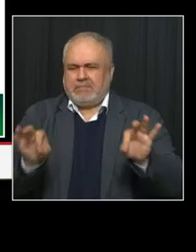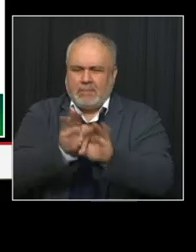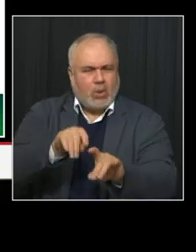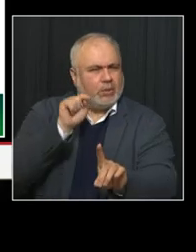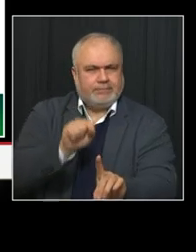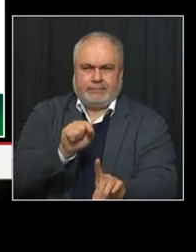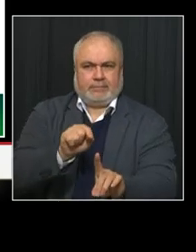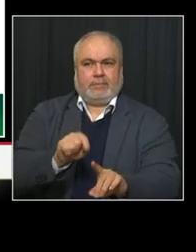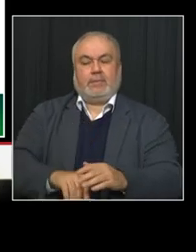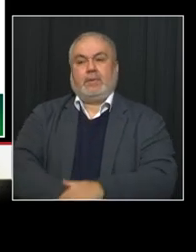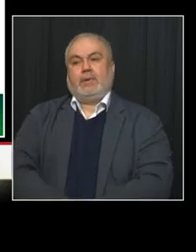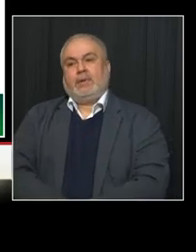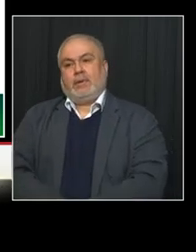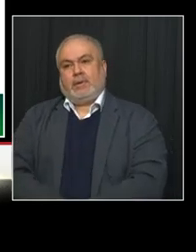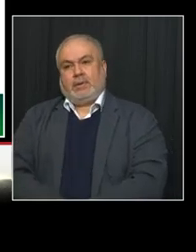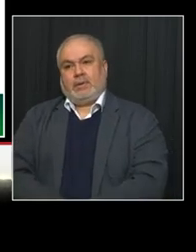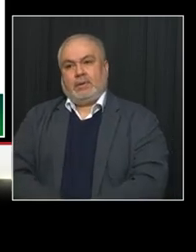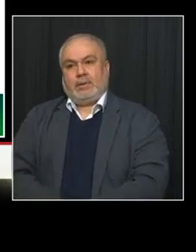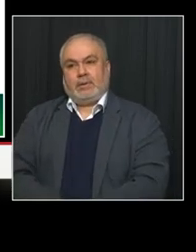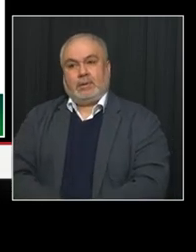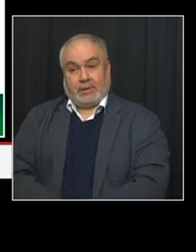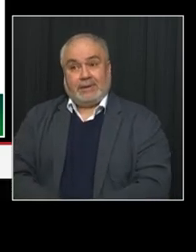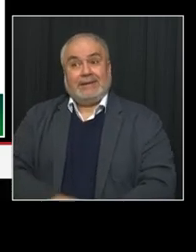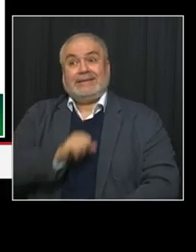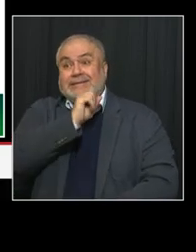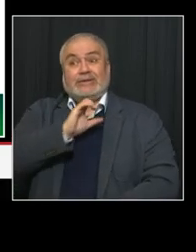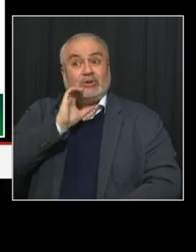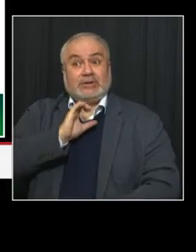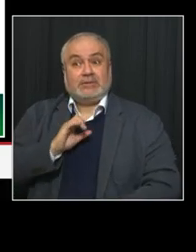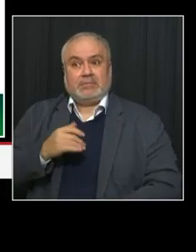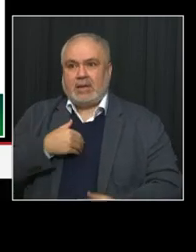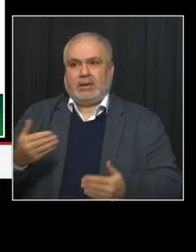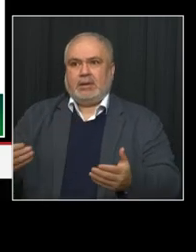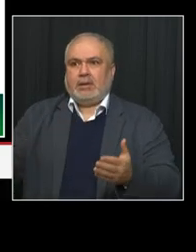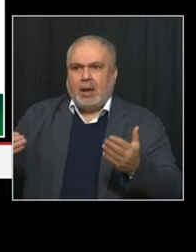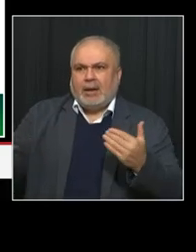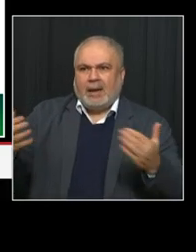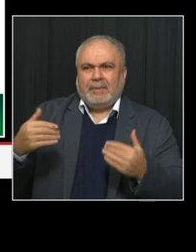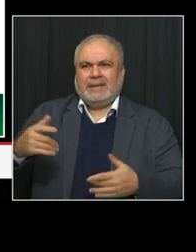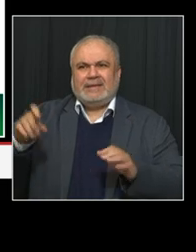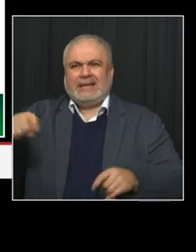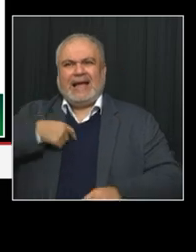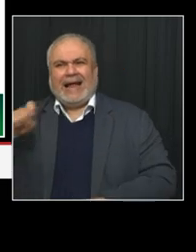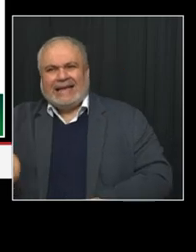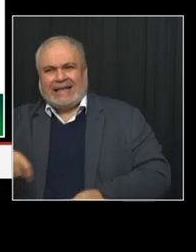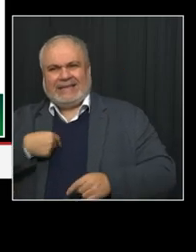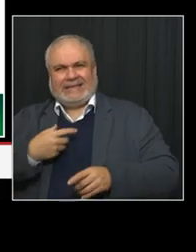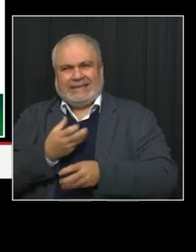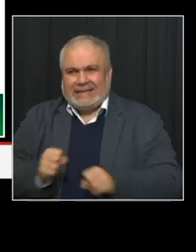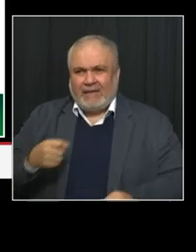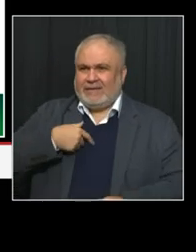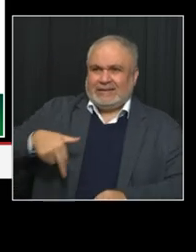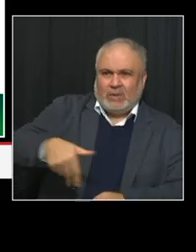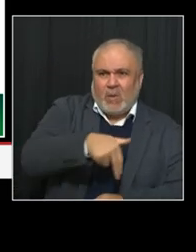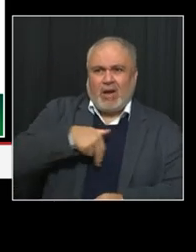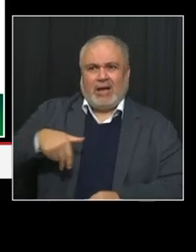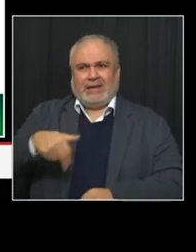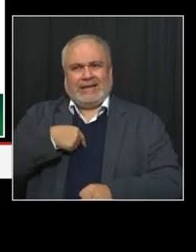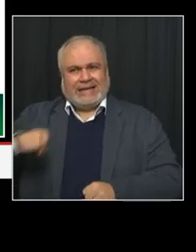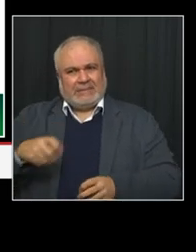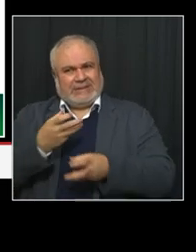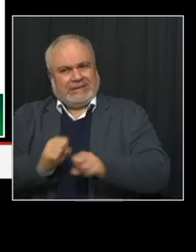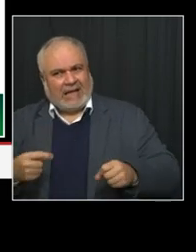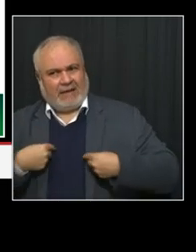the time, that you want to be safe getting on the bus, going to transit, going back and forth to grocery and